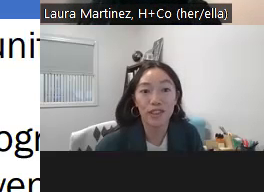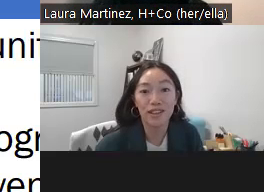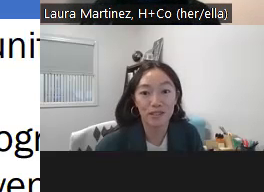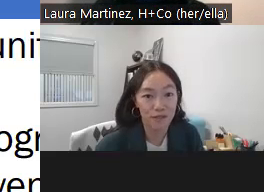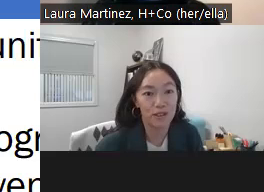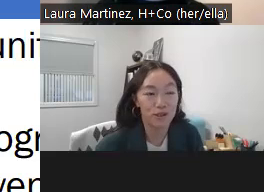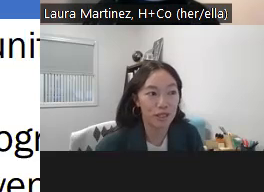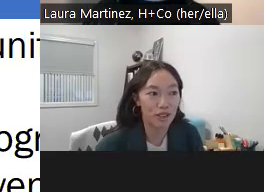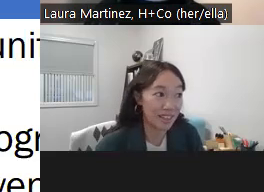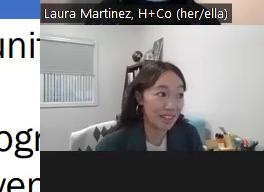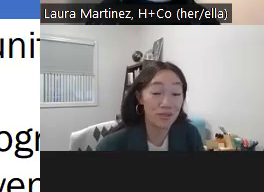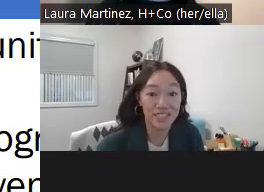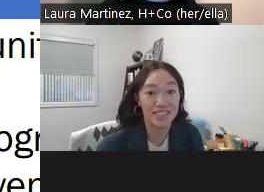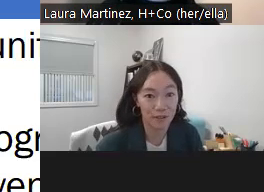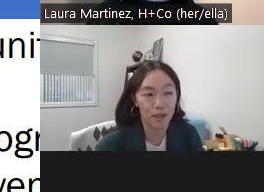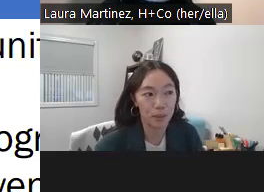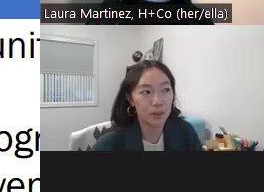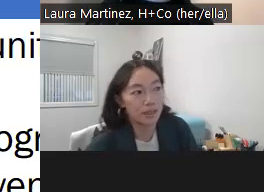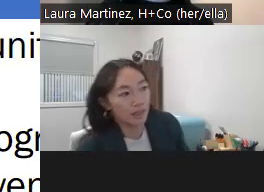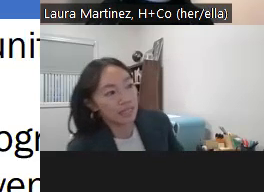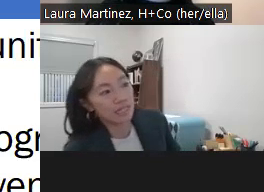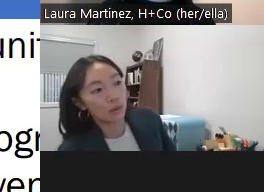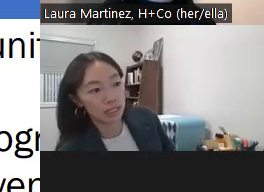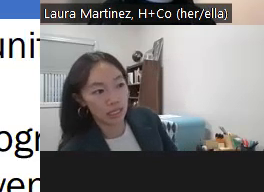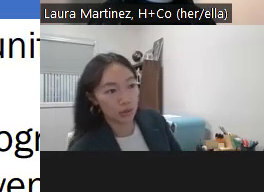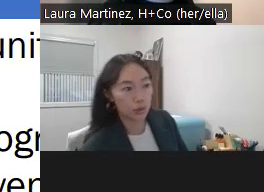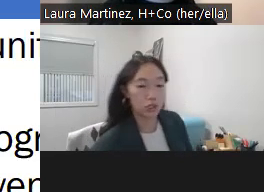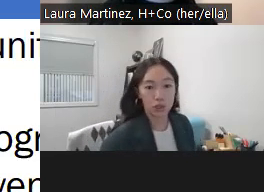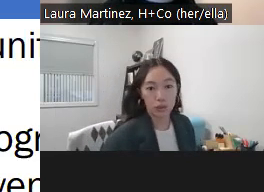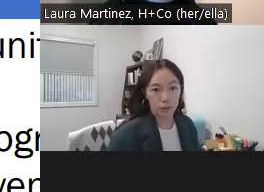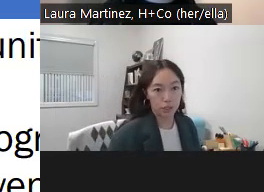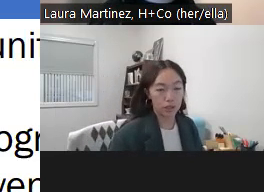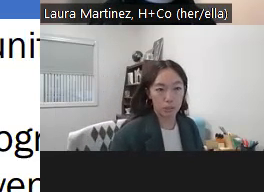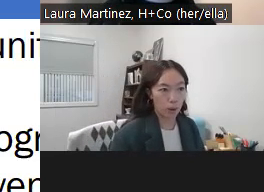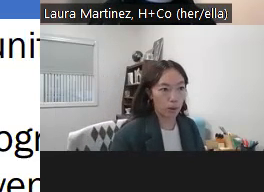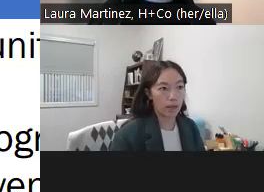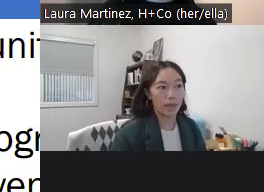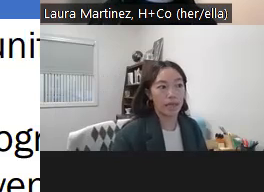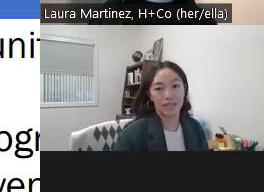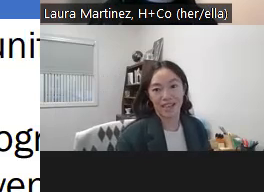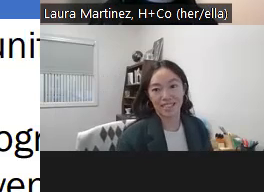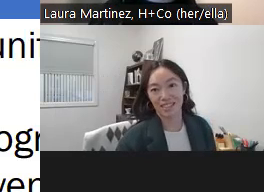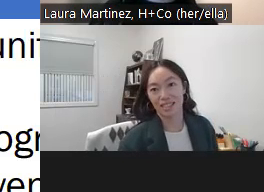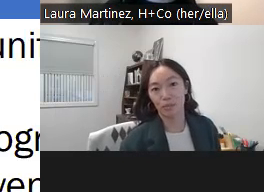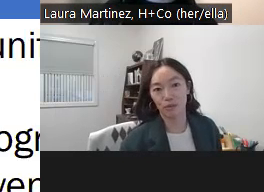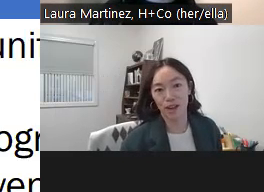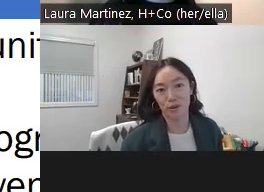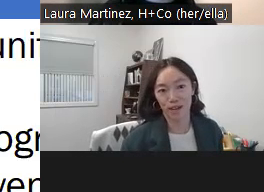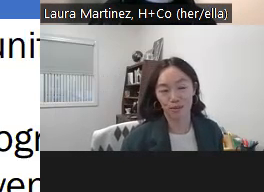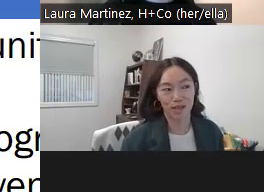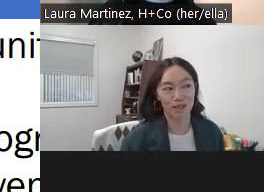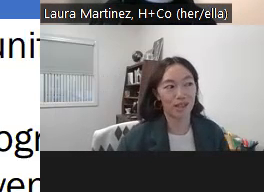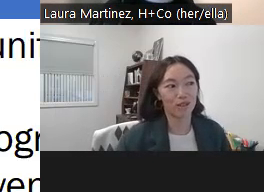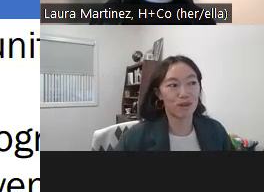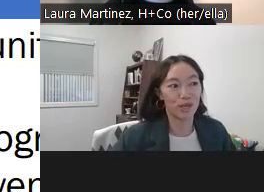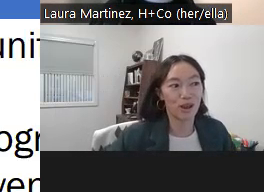over 4,500 units still available. And so we'll continue to do outreach on this program, and Cass is going to provide a